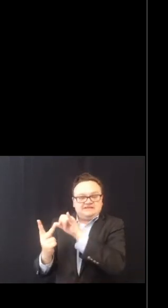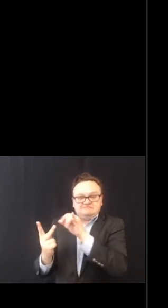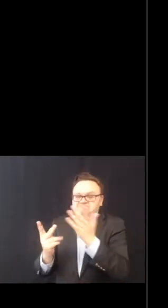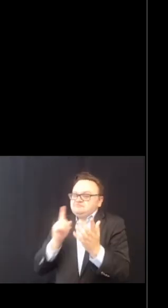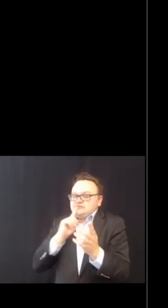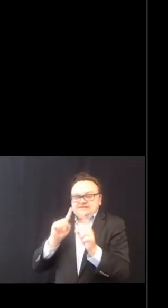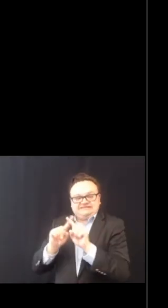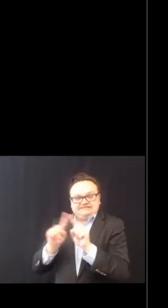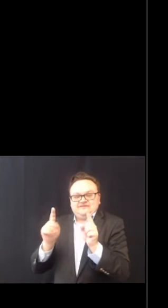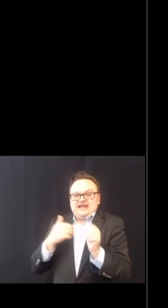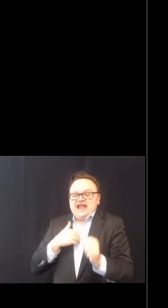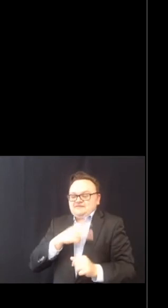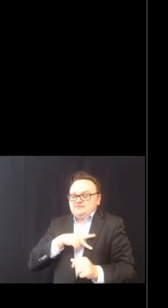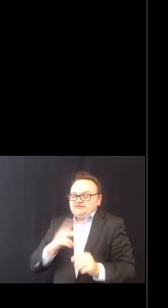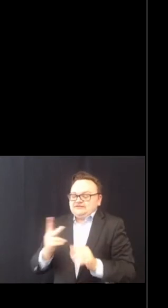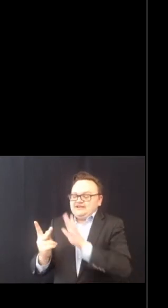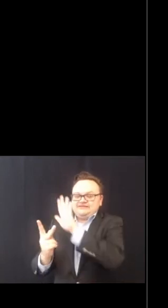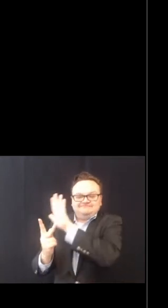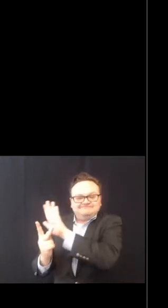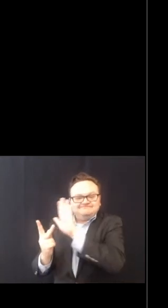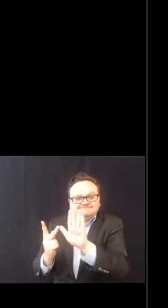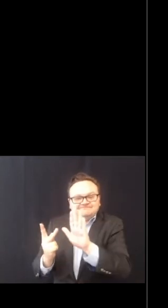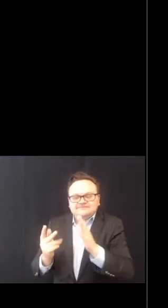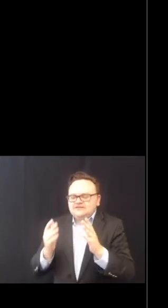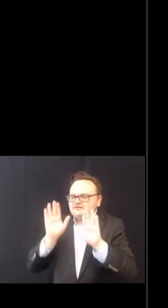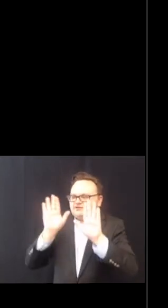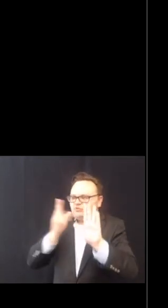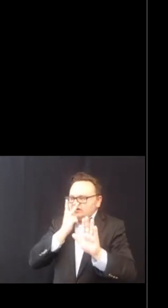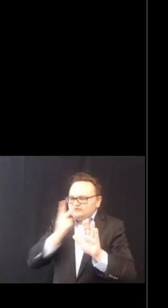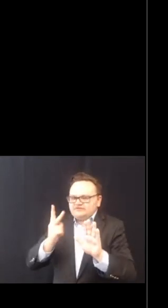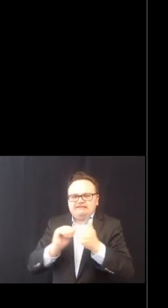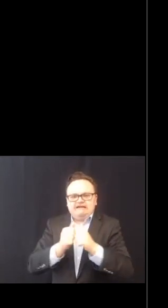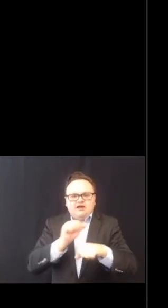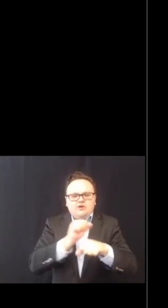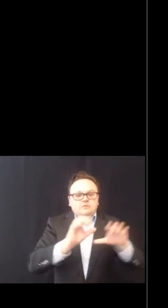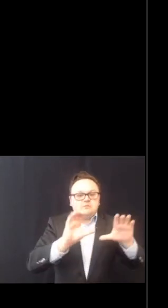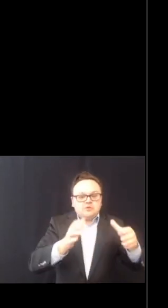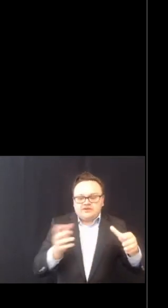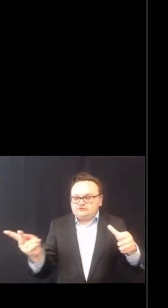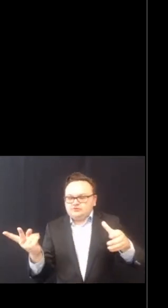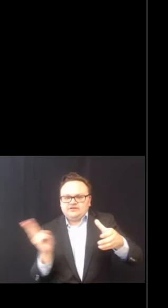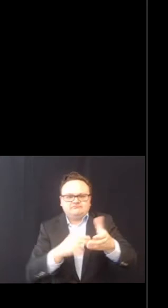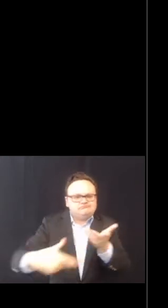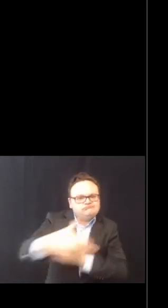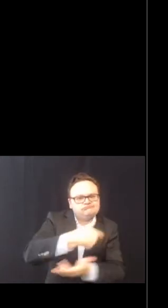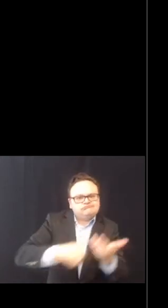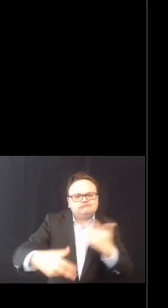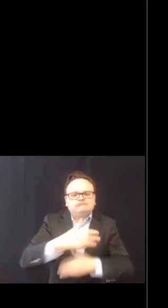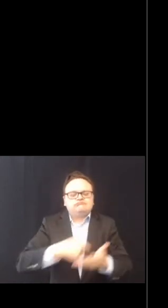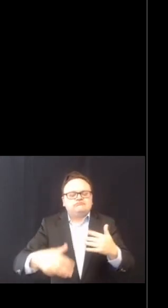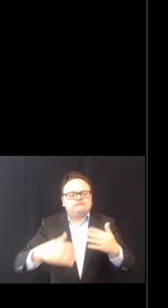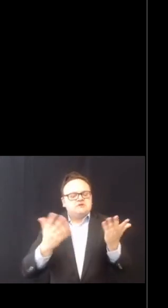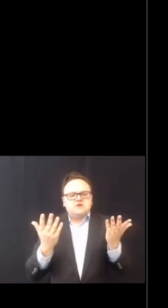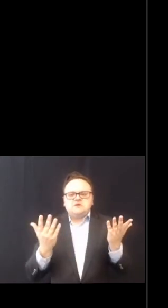that they interact with us, and it's been great seeing the way that my employees interact with them. So honestly, like I